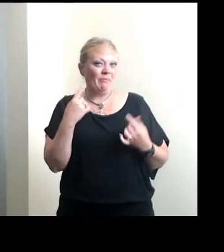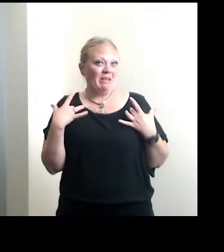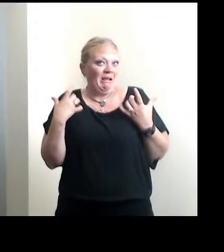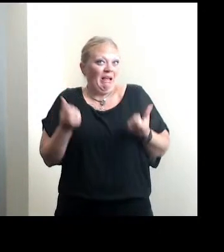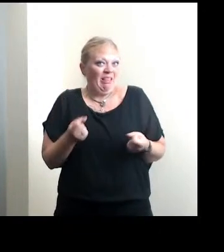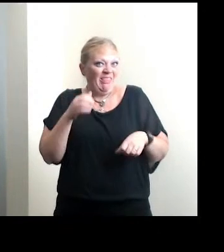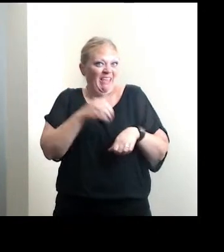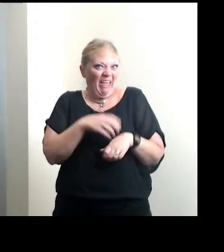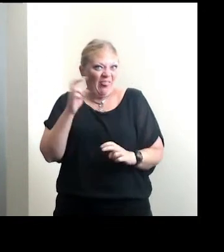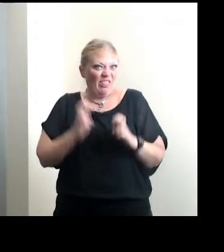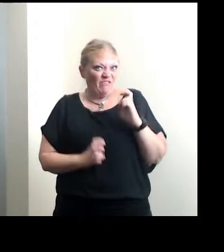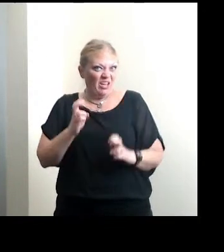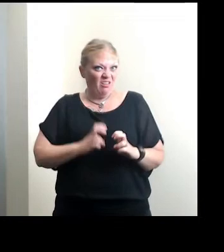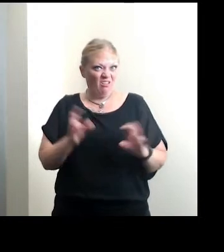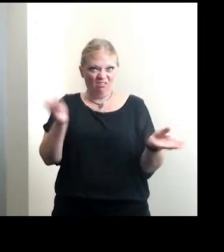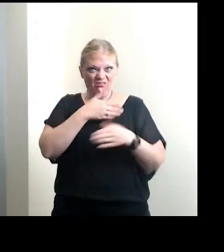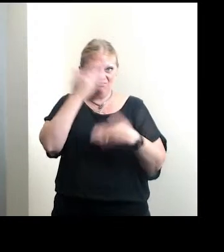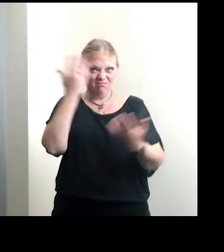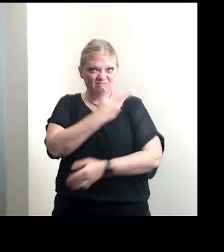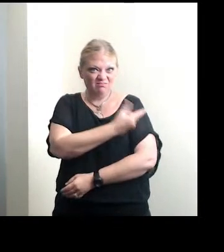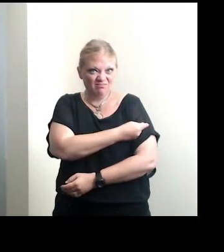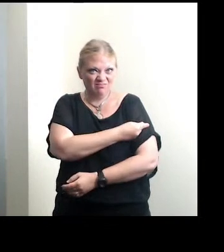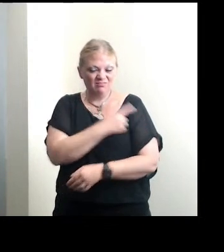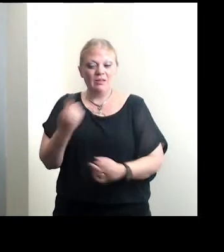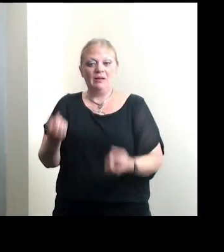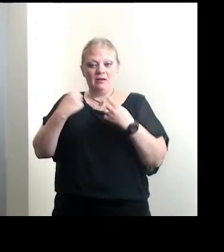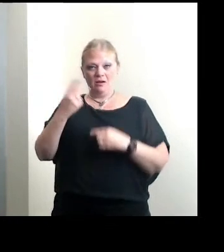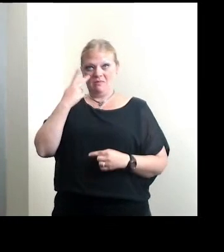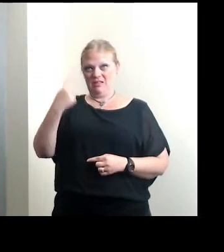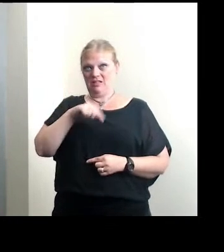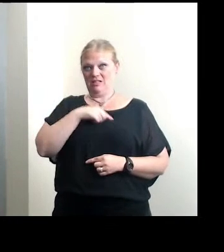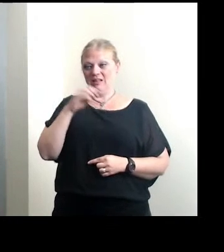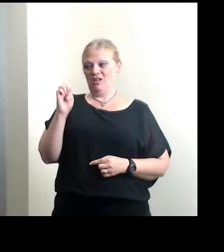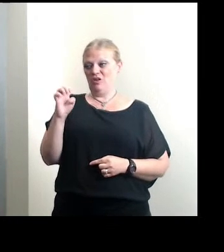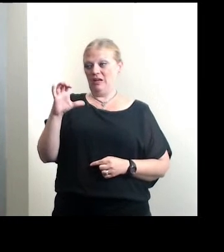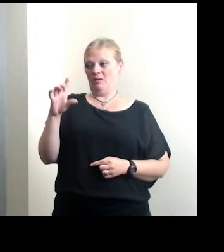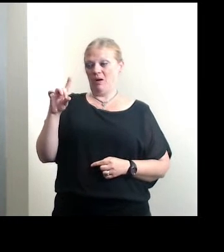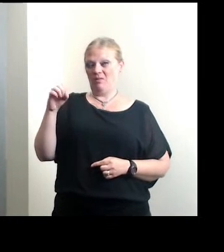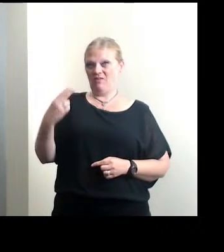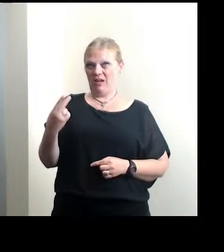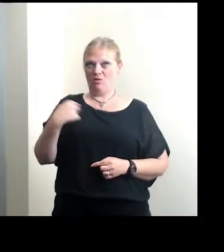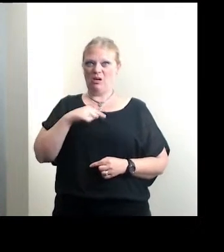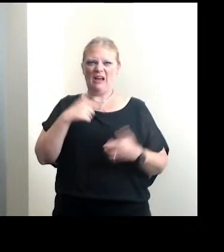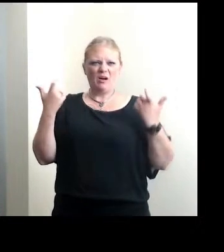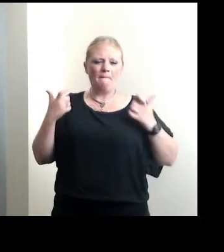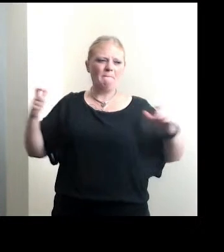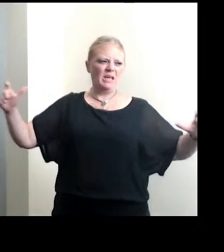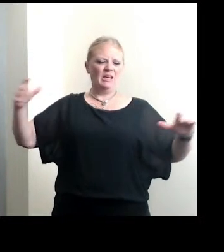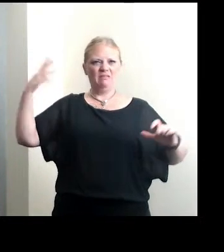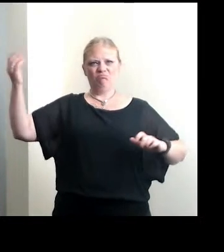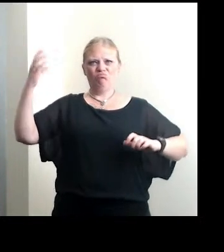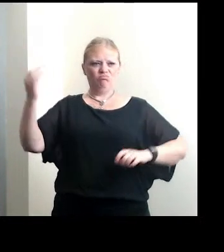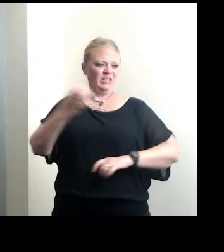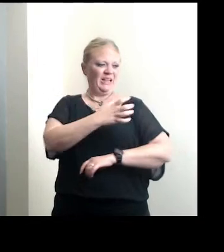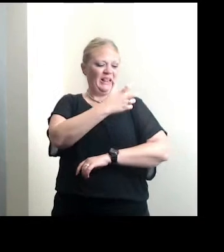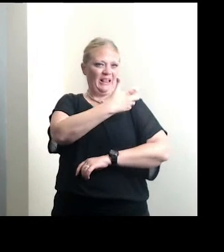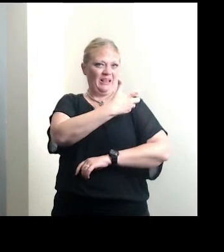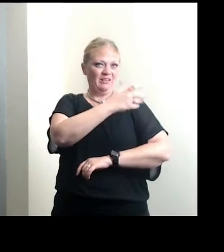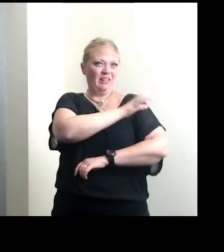not vaccinated, come and see us at our Erie County Health Department. We have a big mobile clinic outside, and